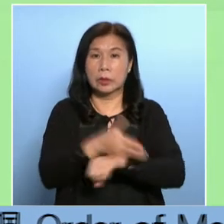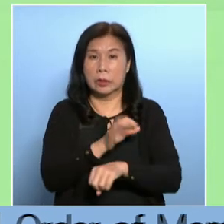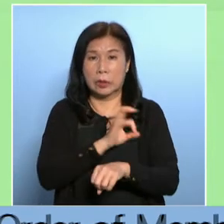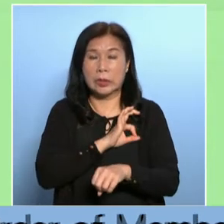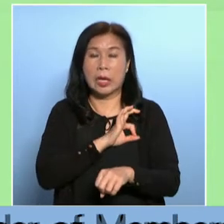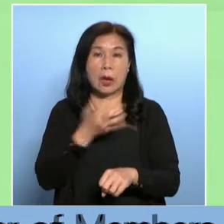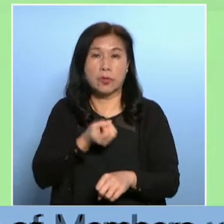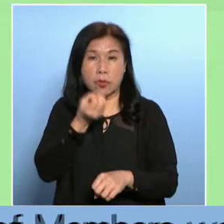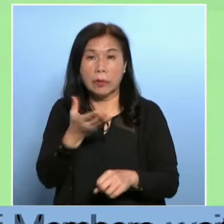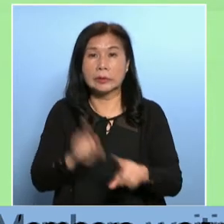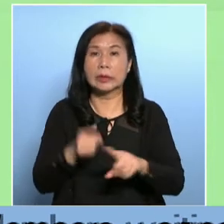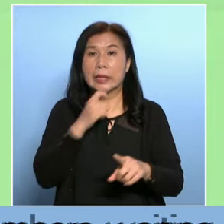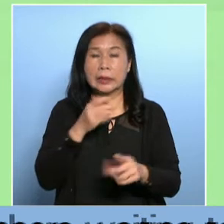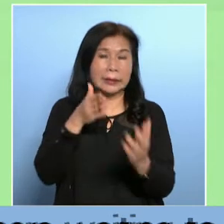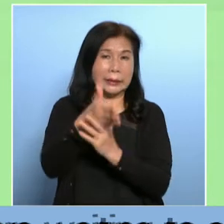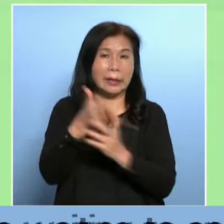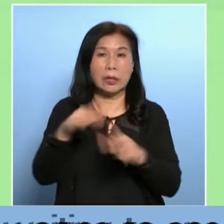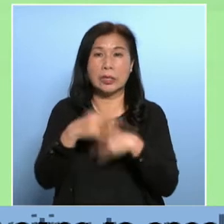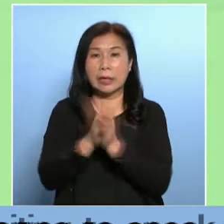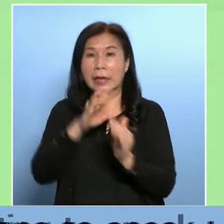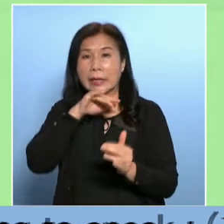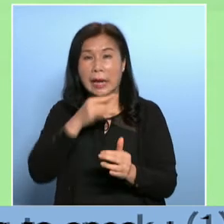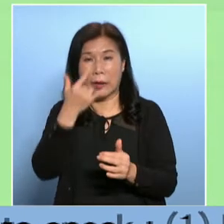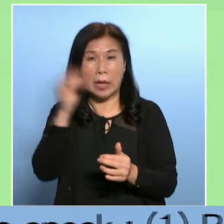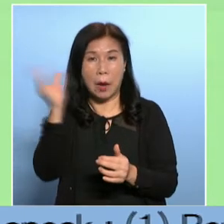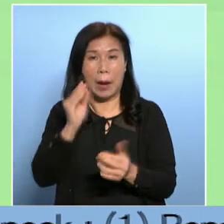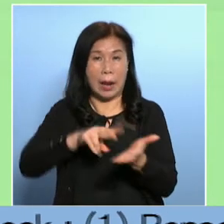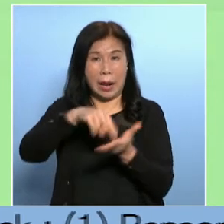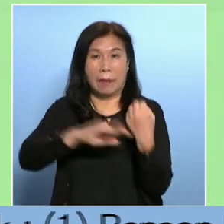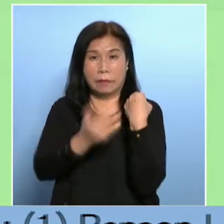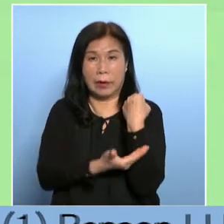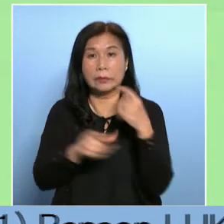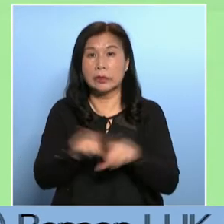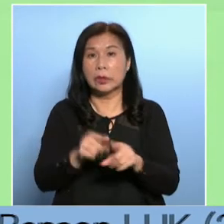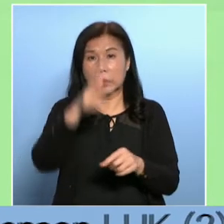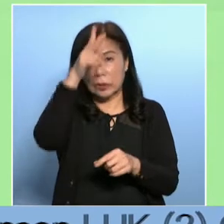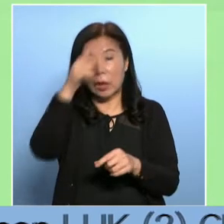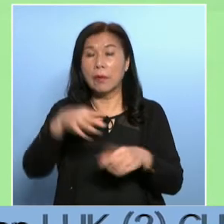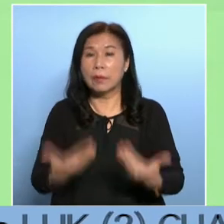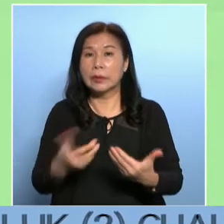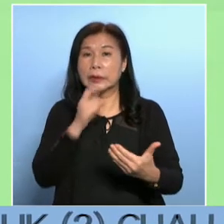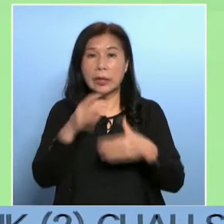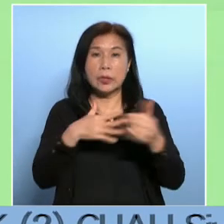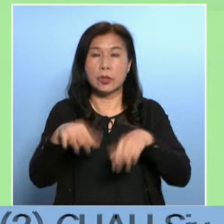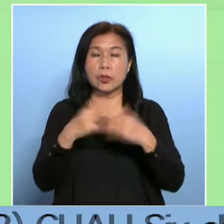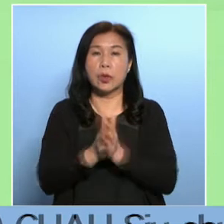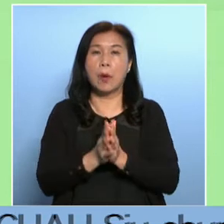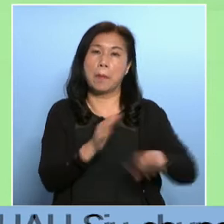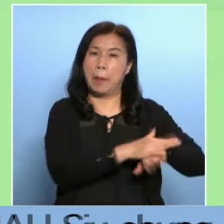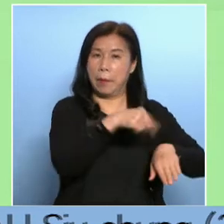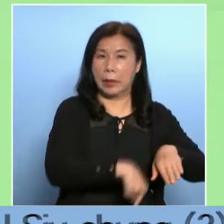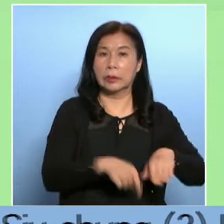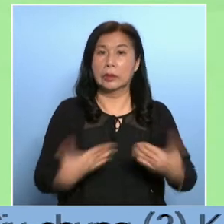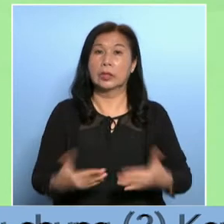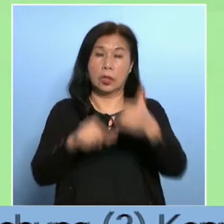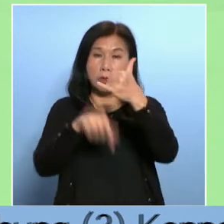They should be really be taken to task. We've always asked the administration to set up